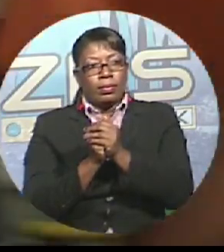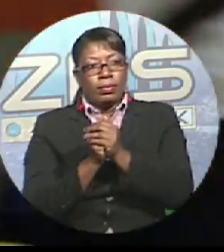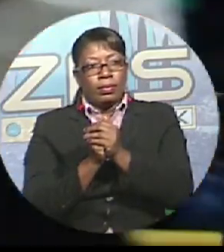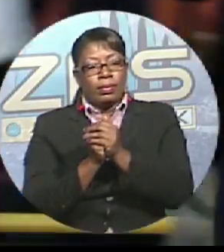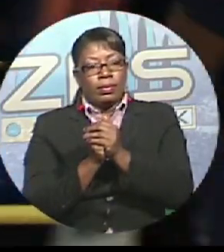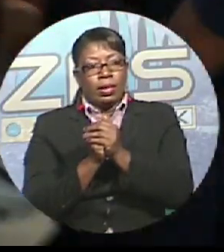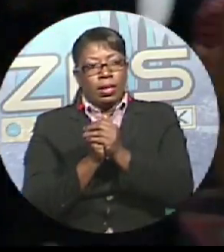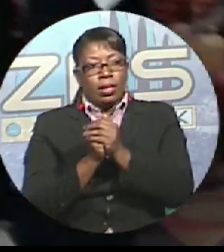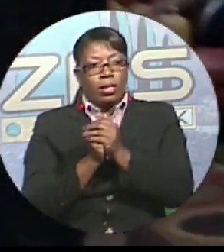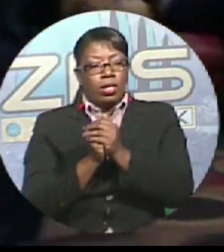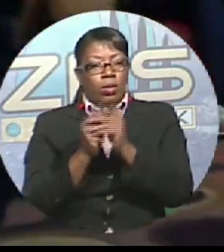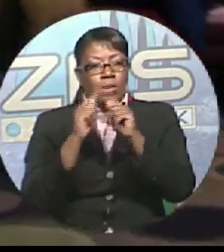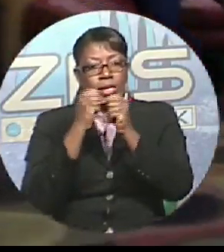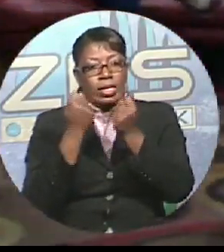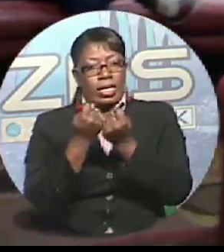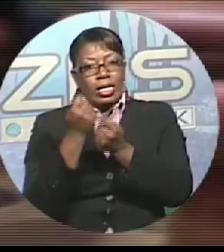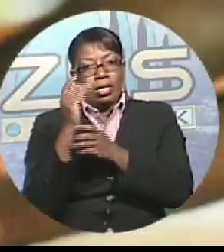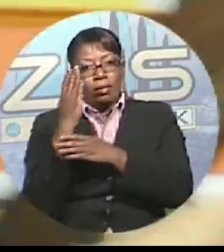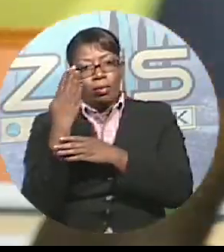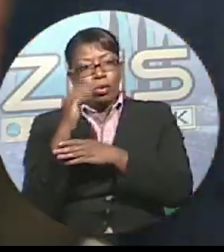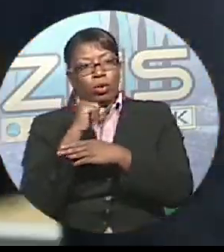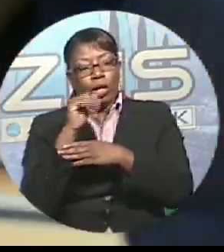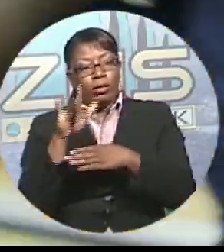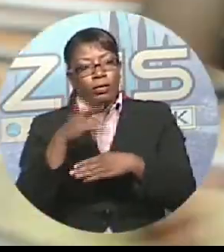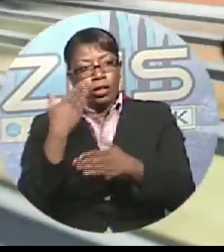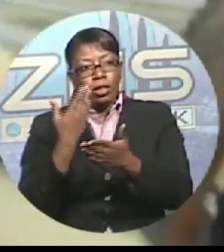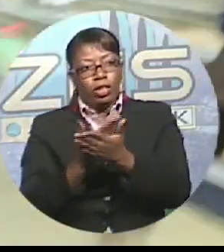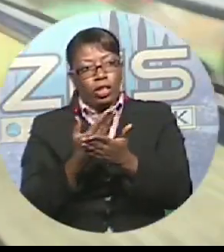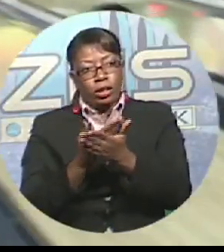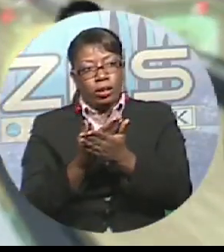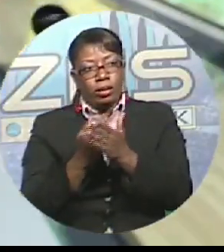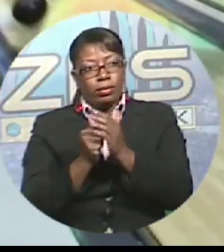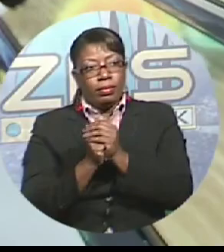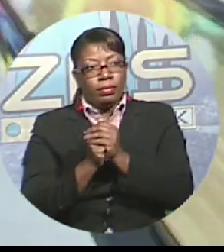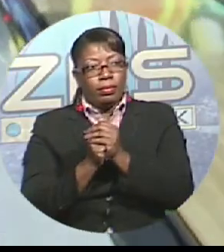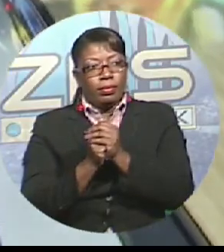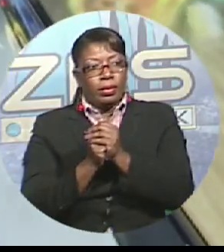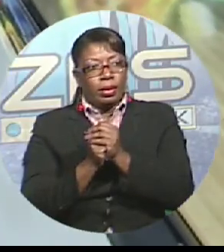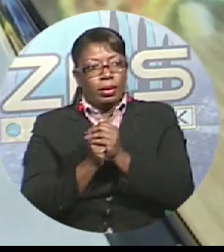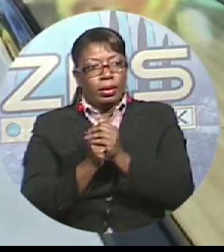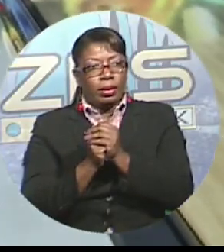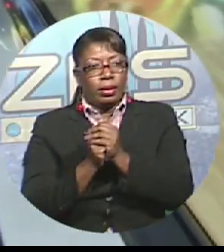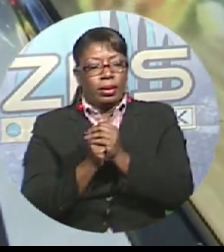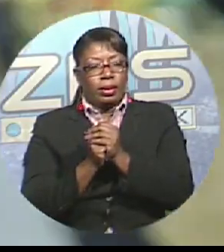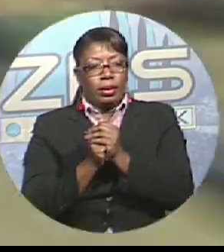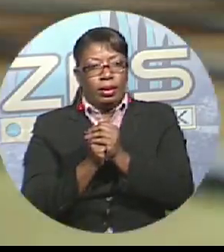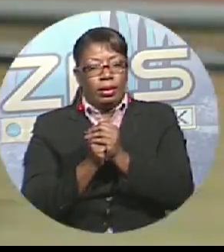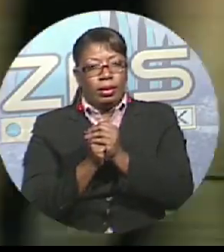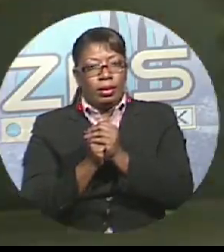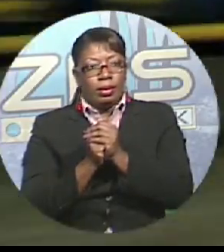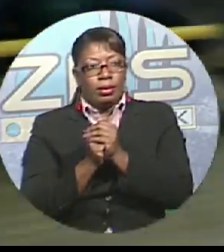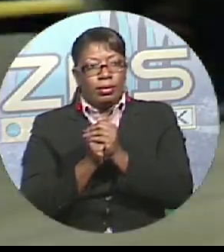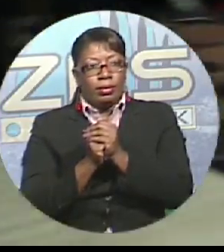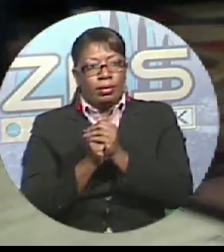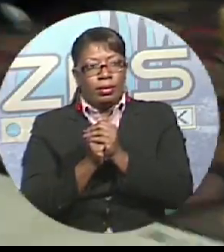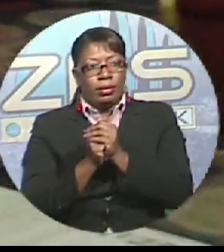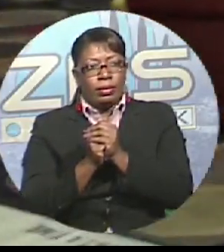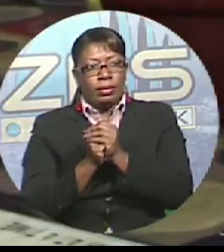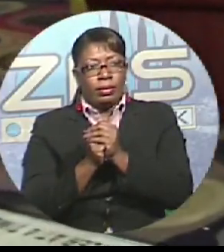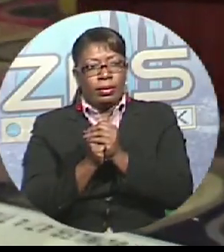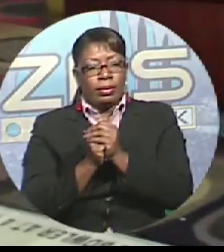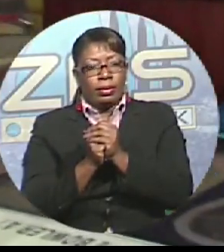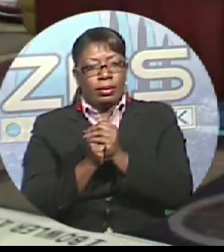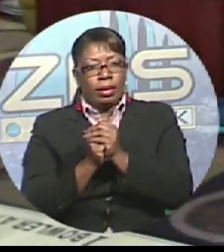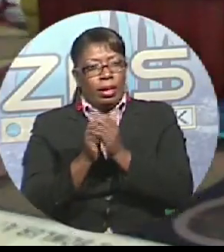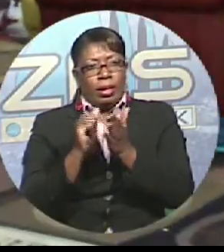Team Blue to feel the heat. Teammate Karen, after throwing too many gutter balls, he threw himself out.